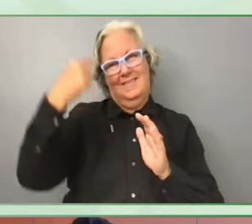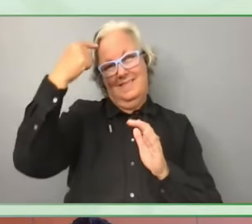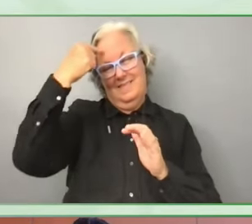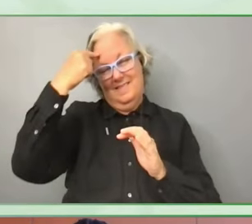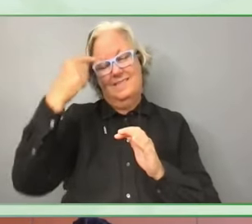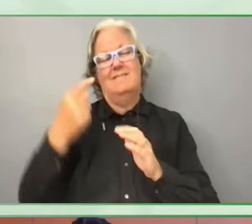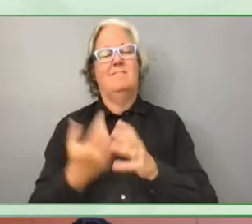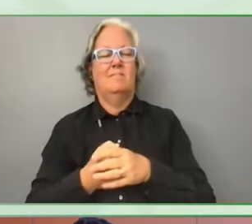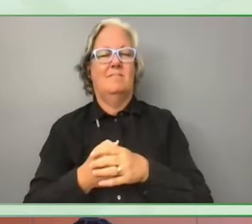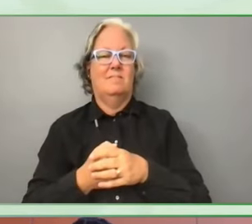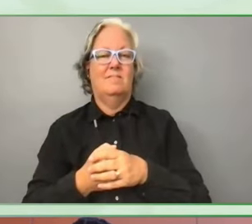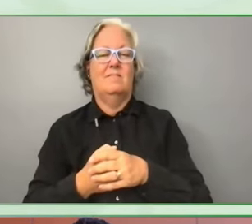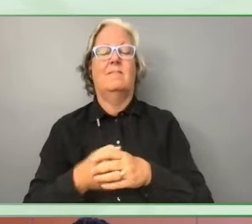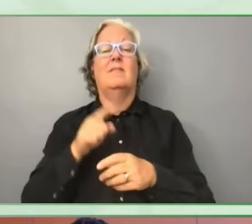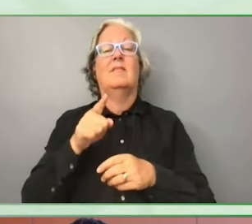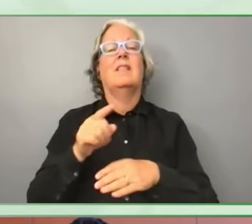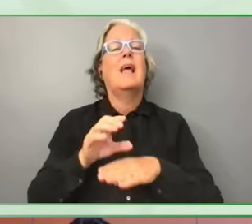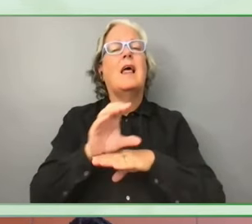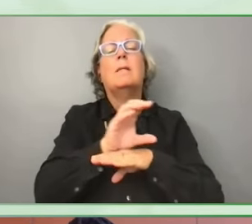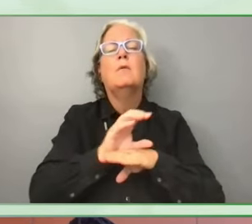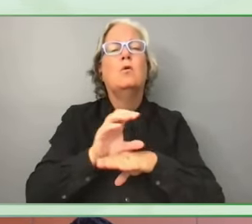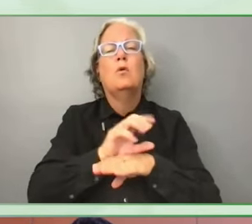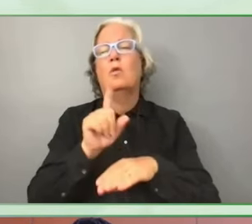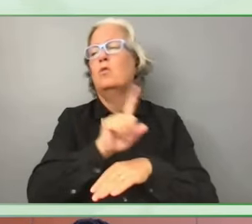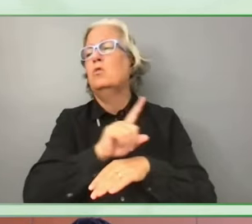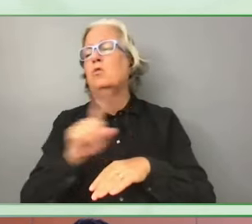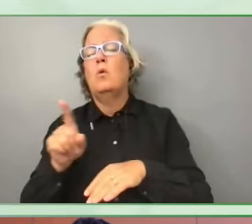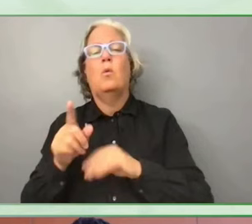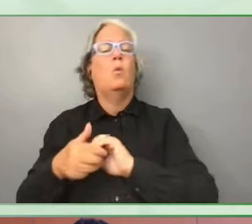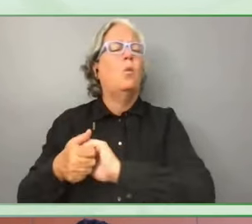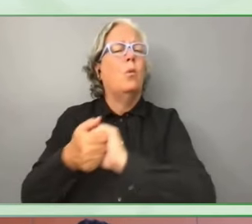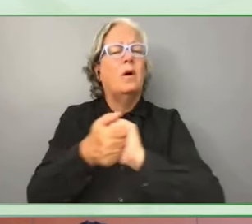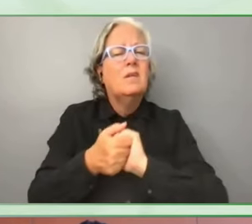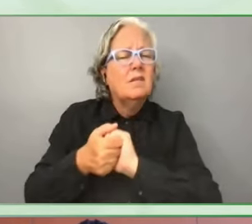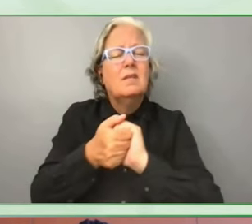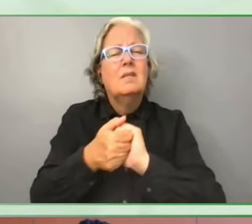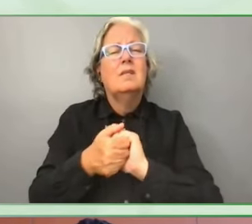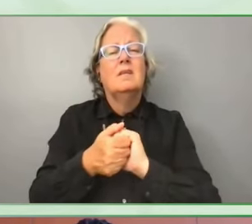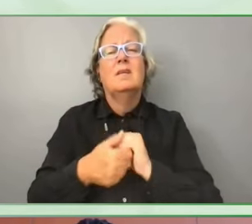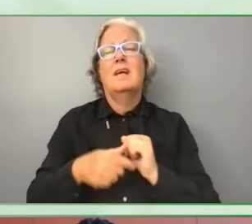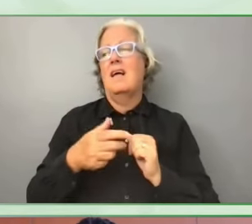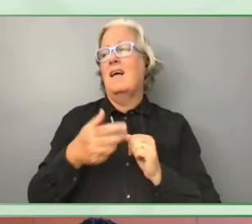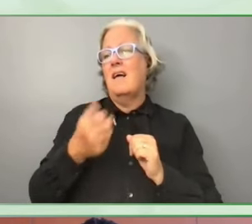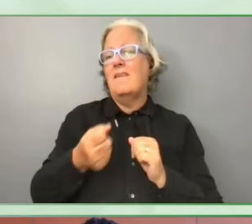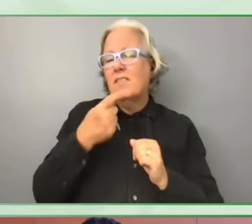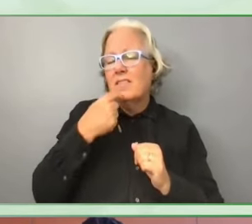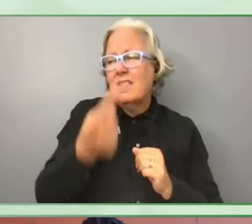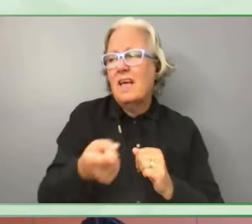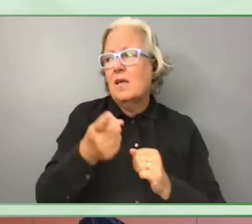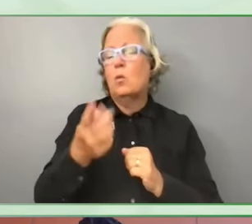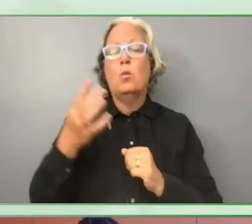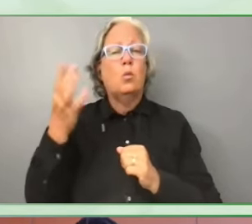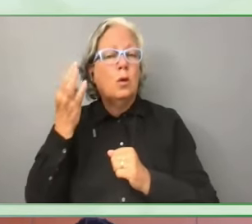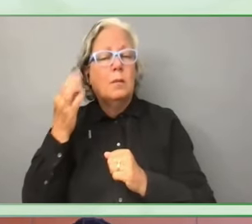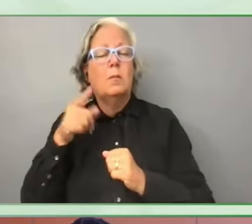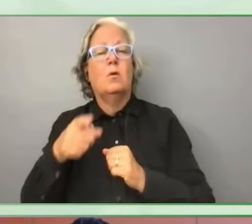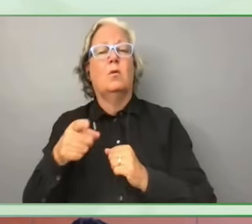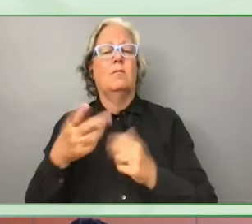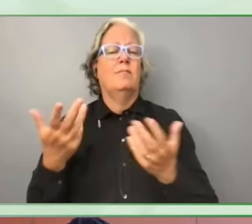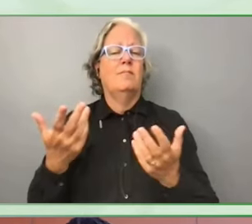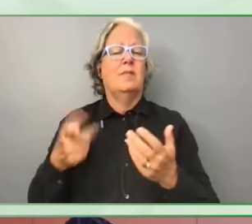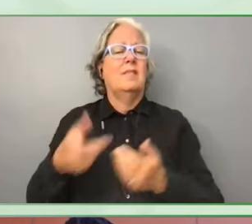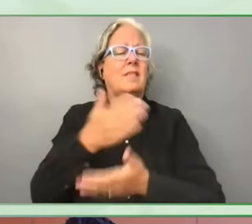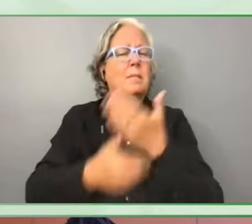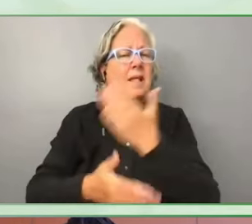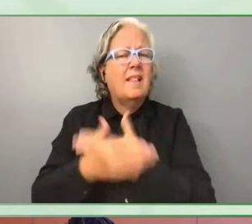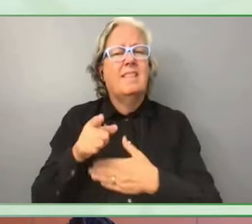in Cameroon, there is no organization that has particularly addressed this problem of women and girls with disability being raped or sexually harassed.